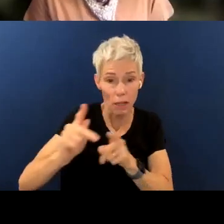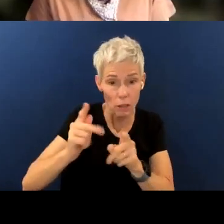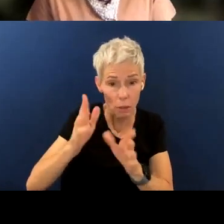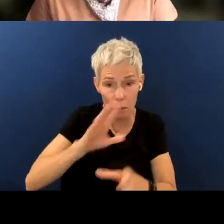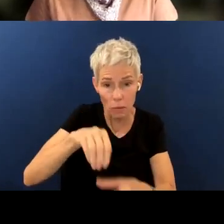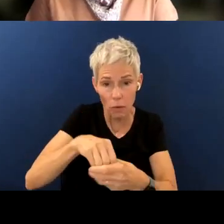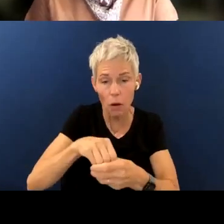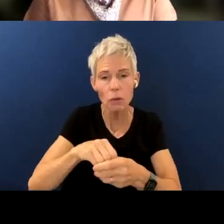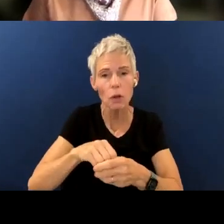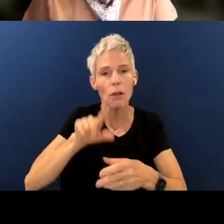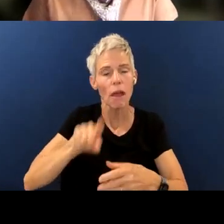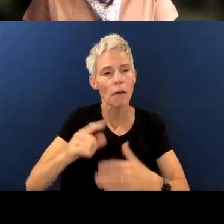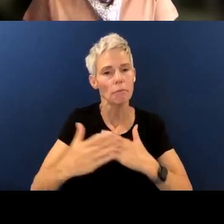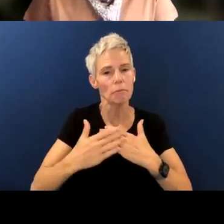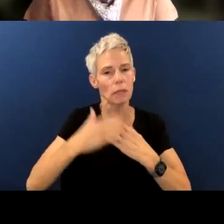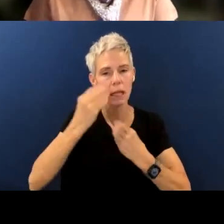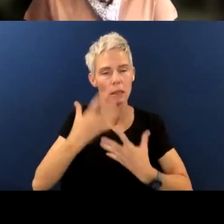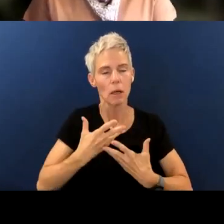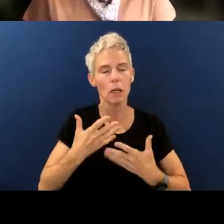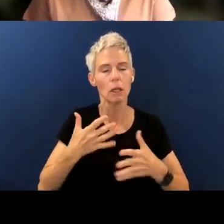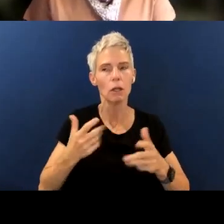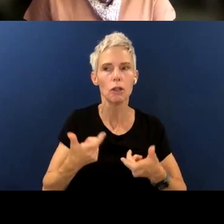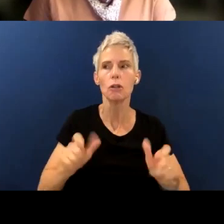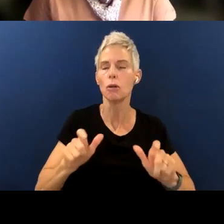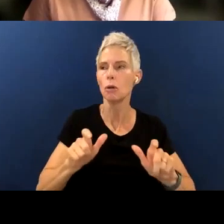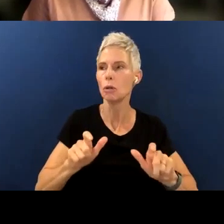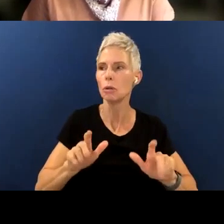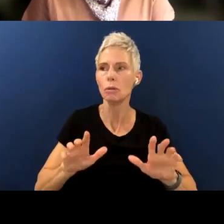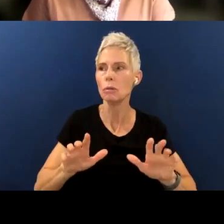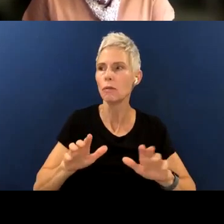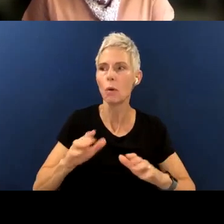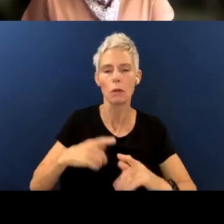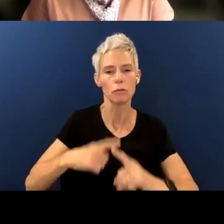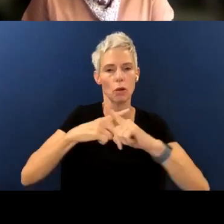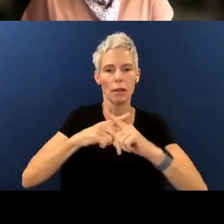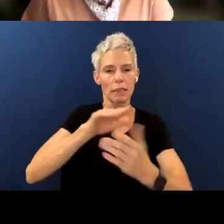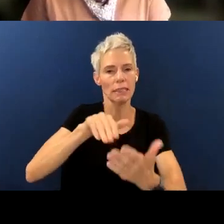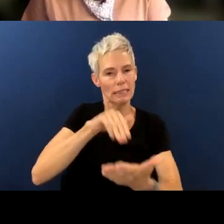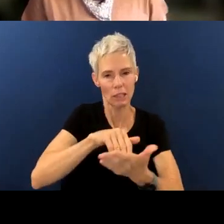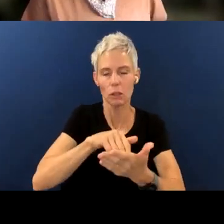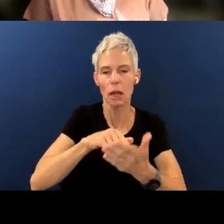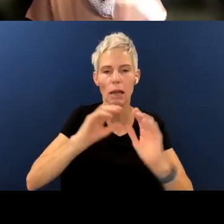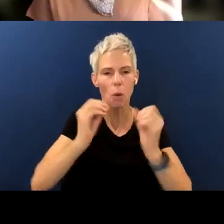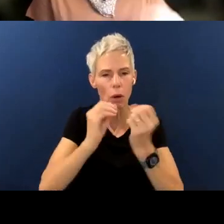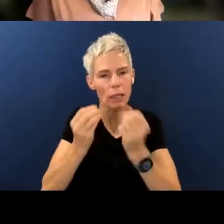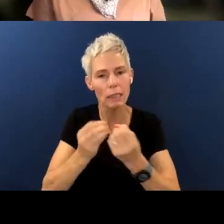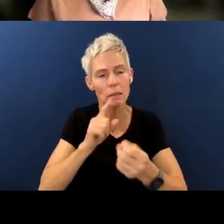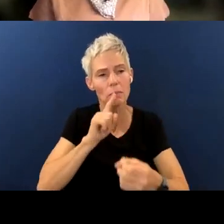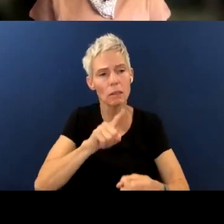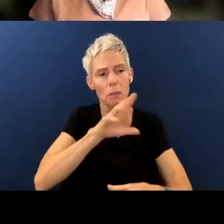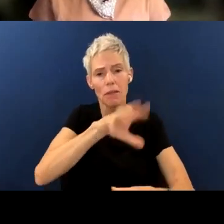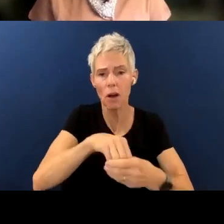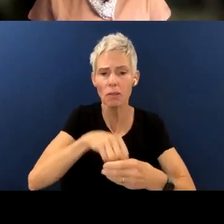signals that there's a huge role for crisis centers, for mental health advocacy organizations to play in this communications